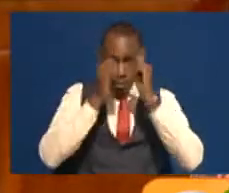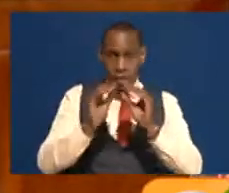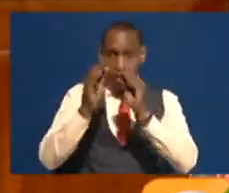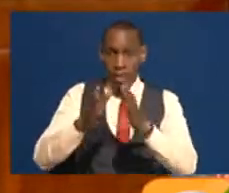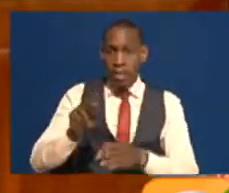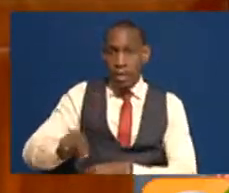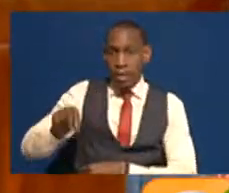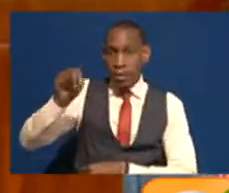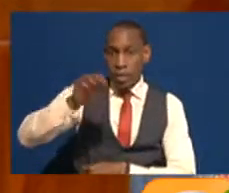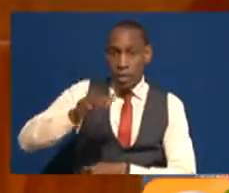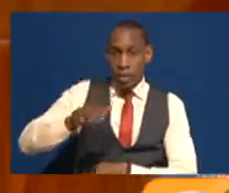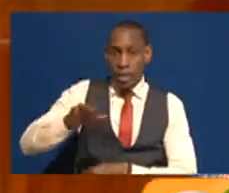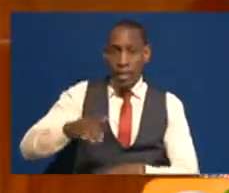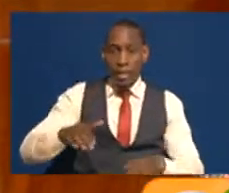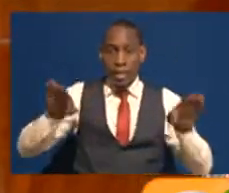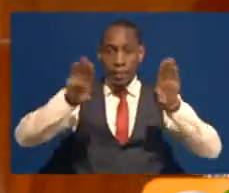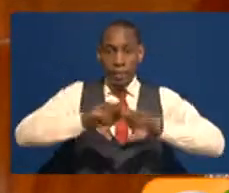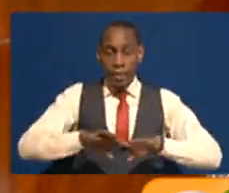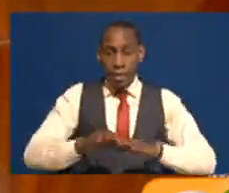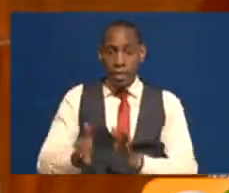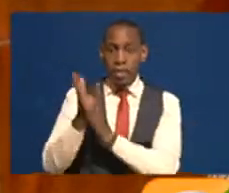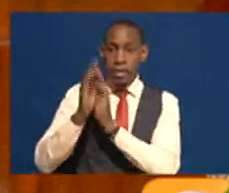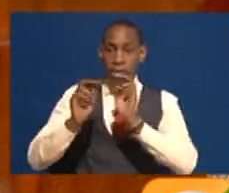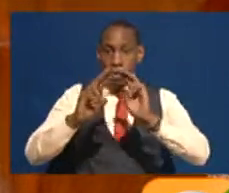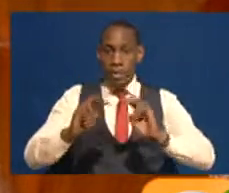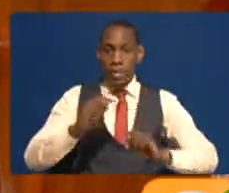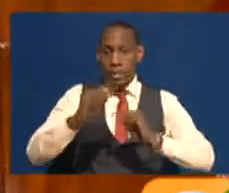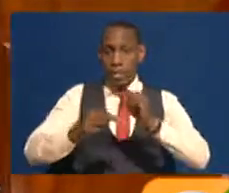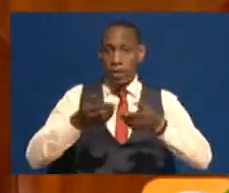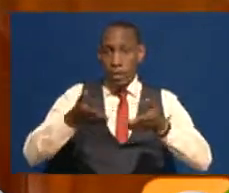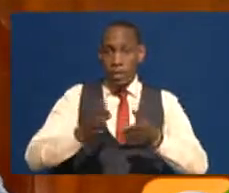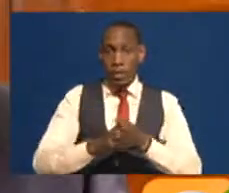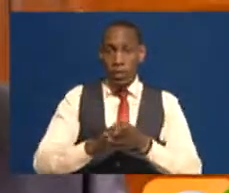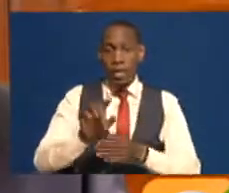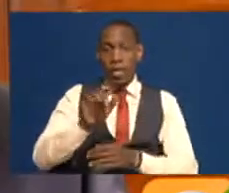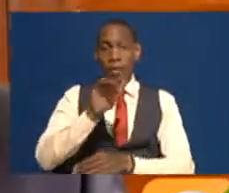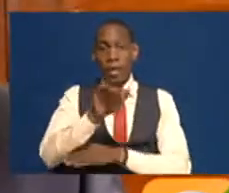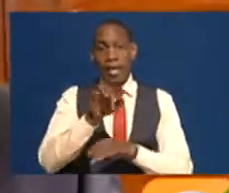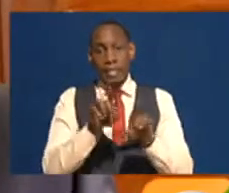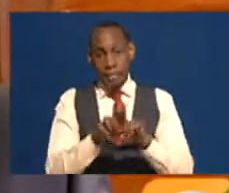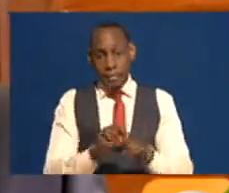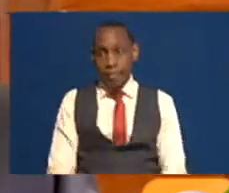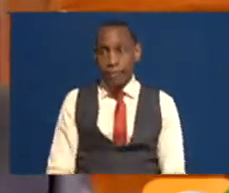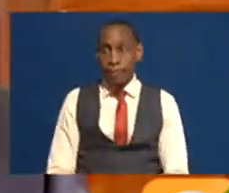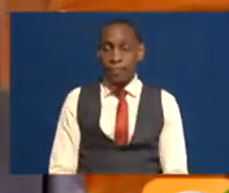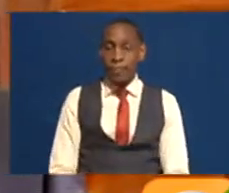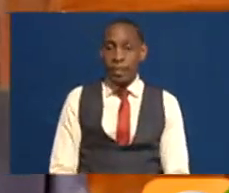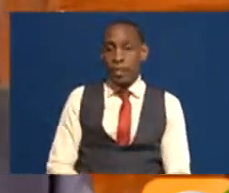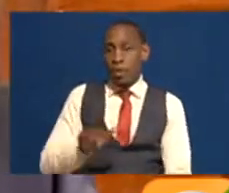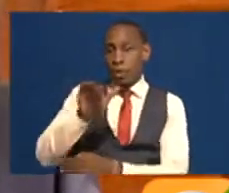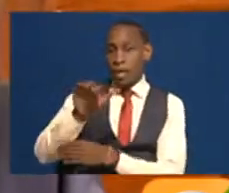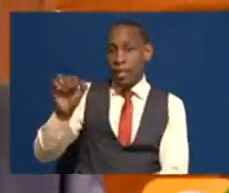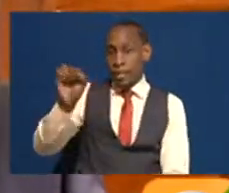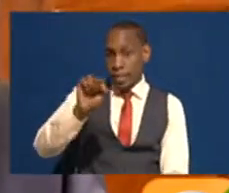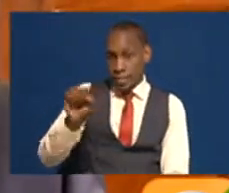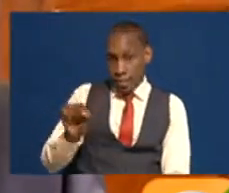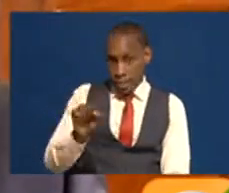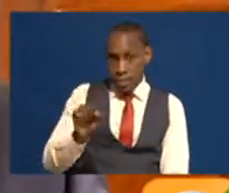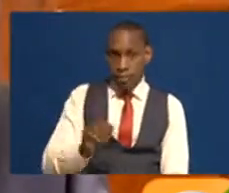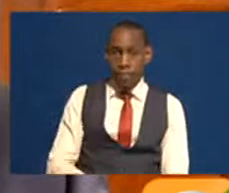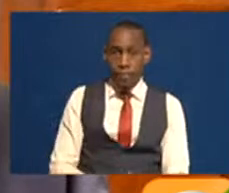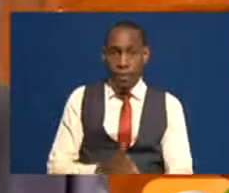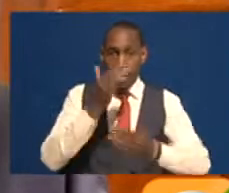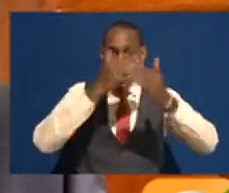in the northern part of Rift Valley where security operations are underway came up. We call upon the CS,